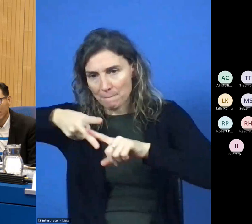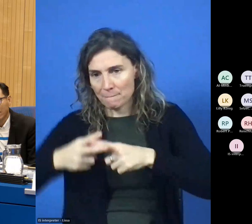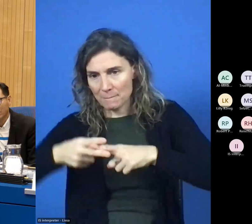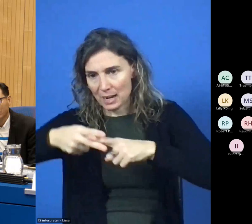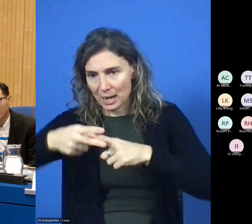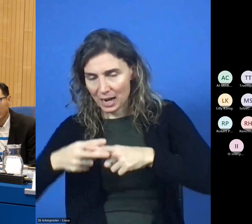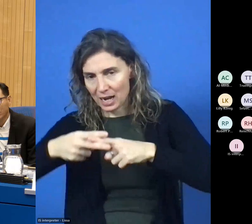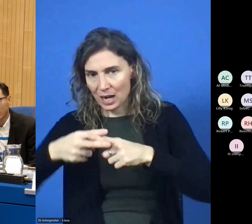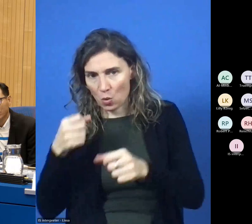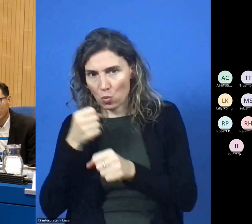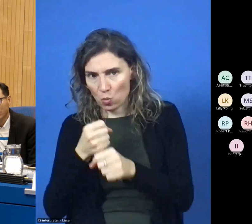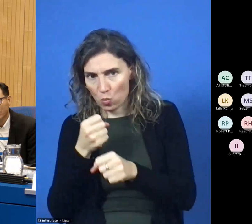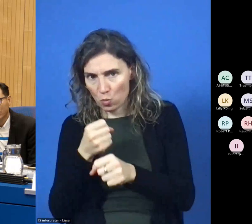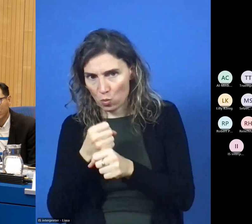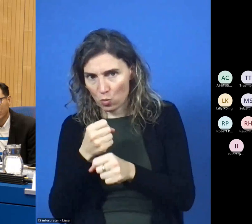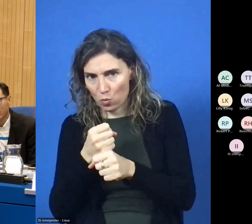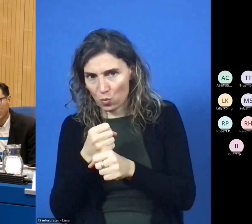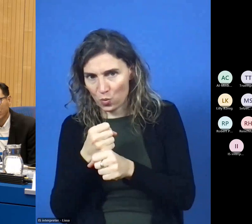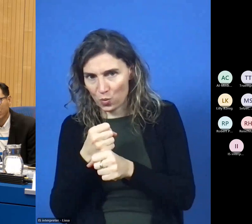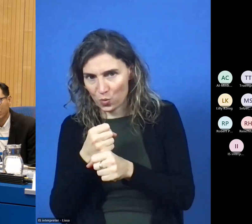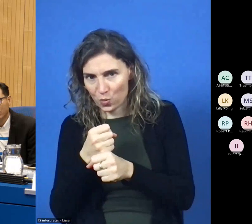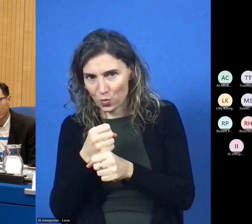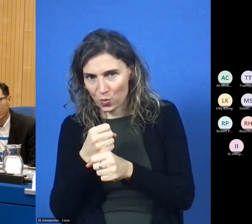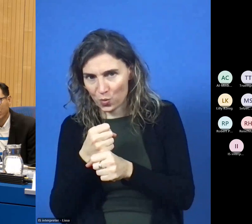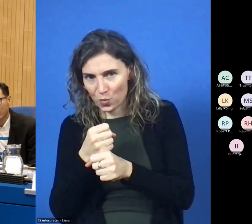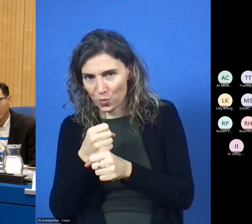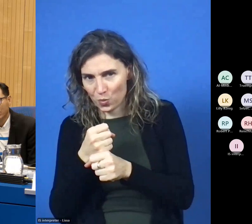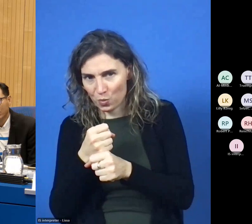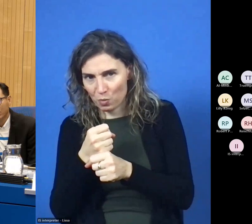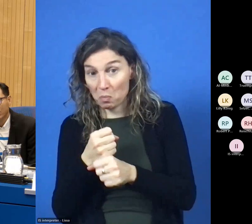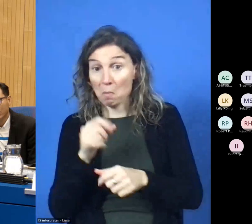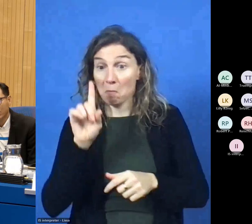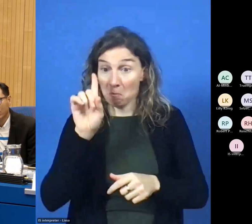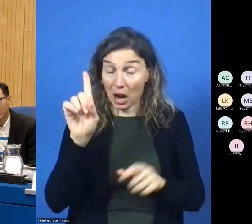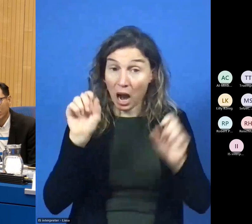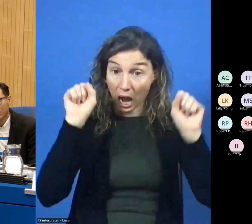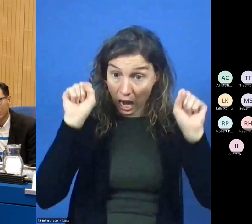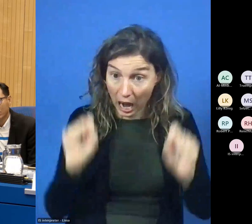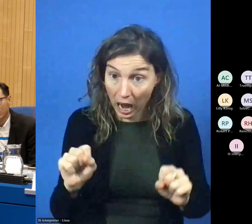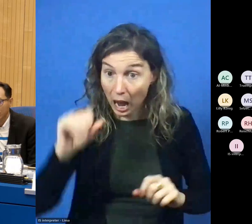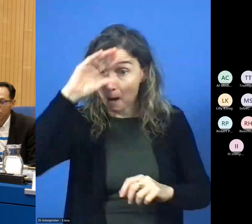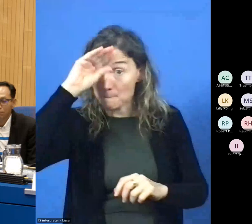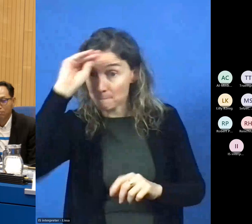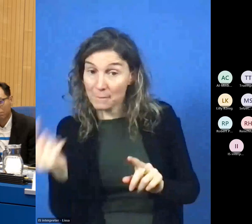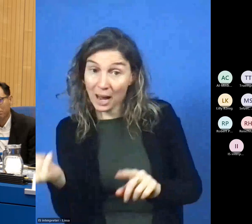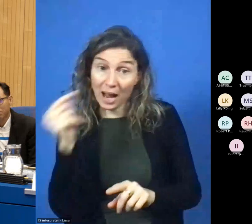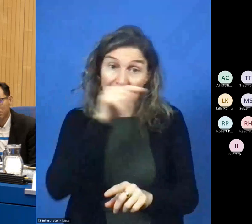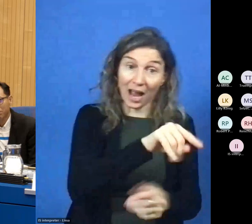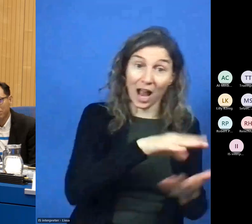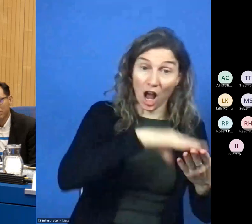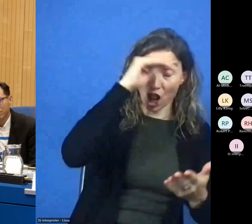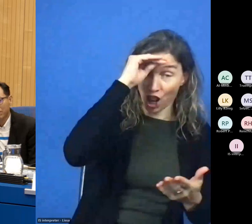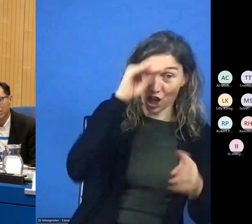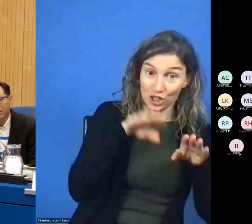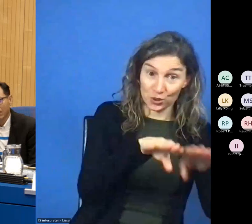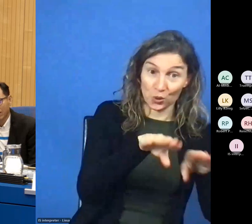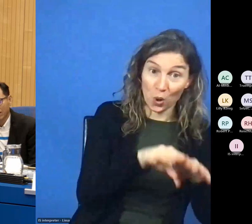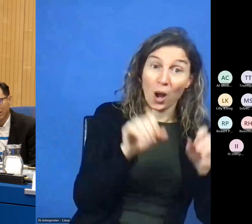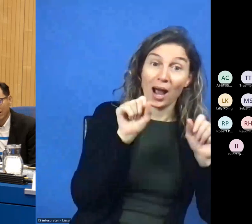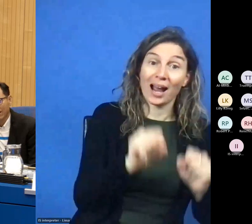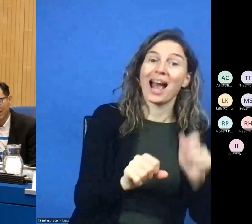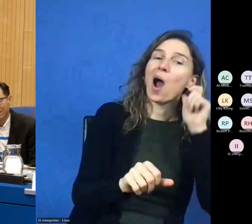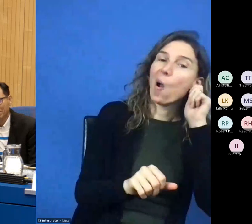work. Yeah. Is there anything that men also learn how to sew and the other way around?